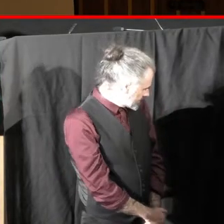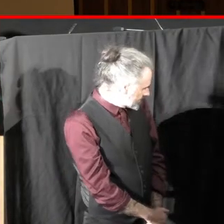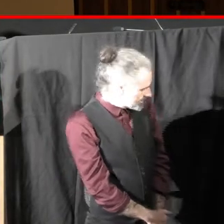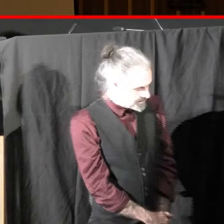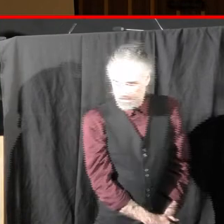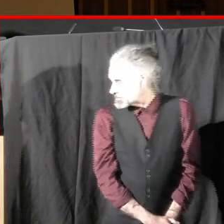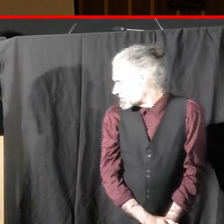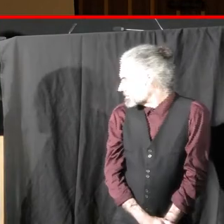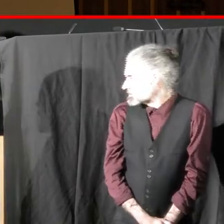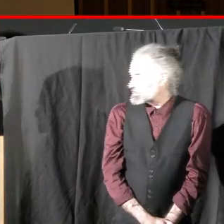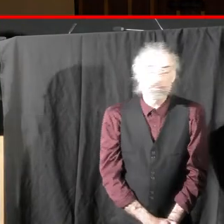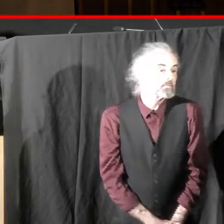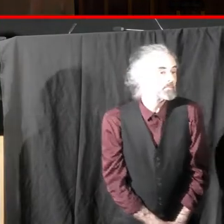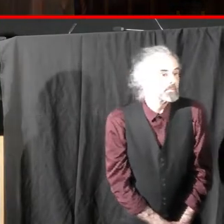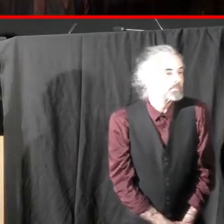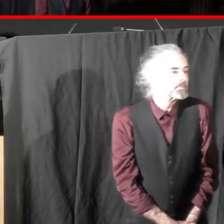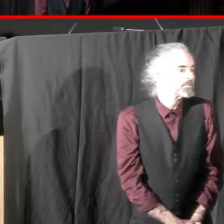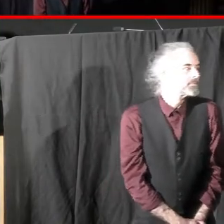Sam.